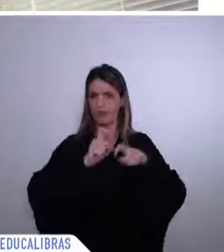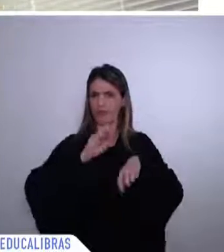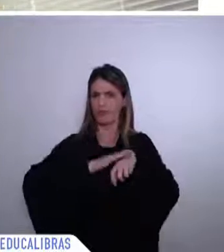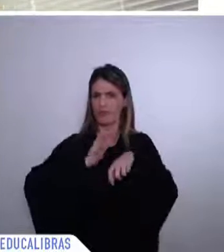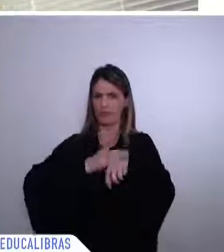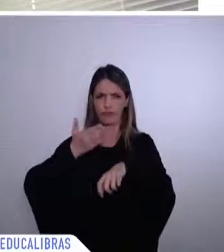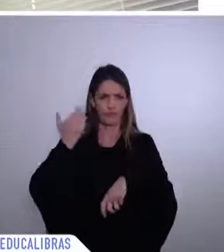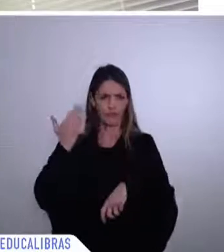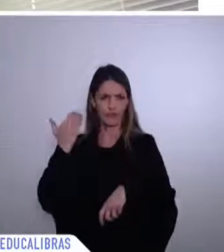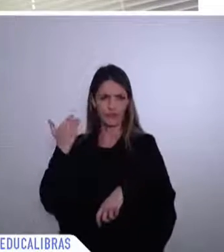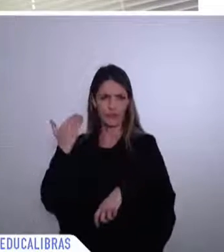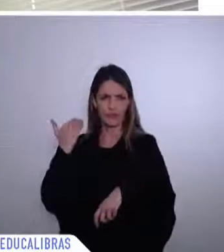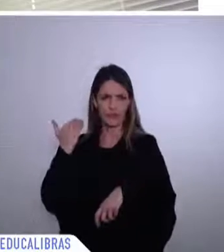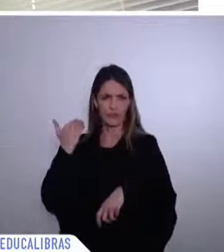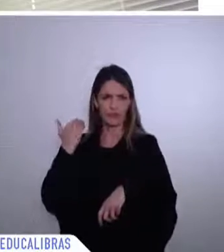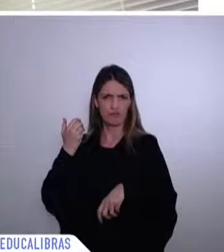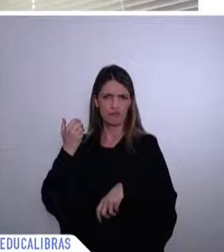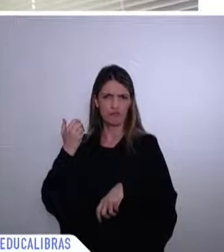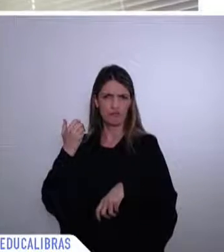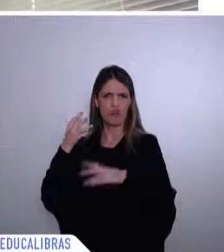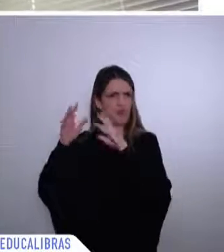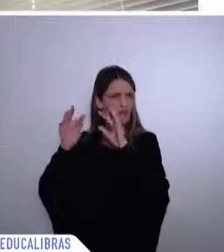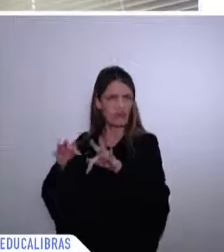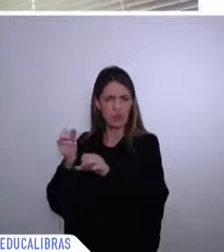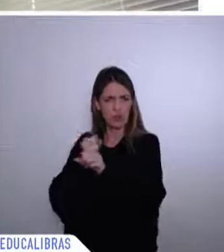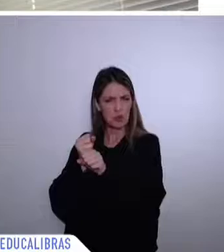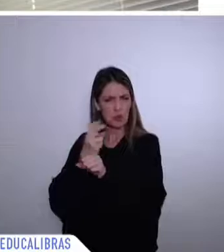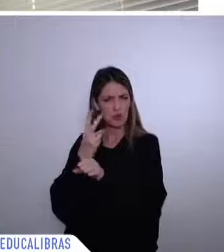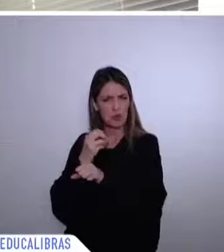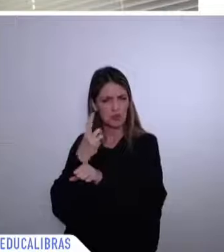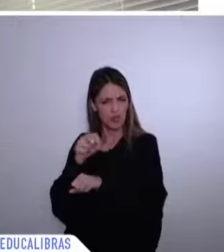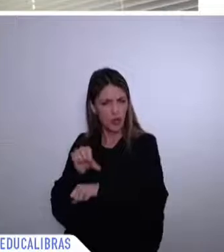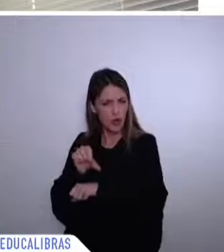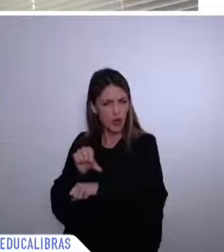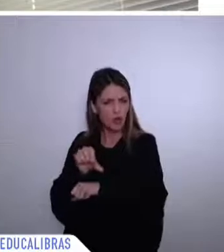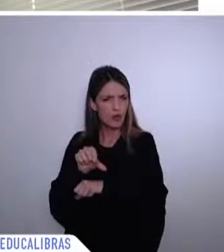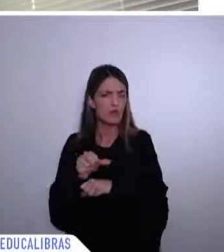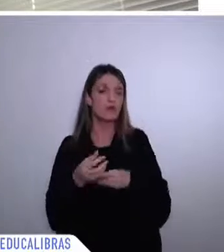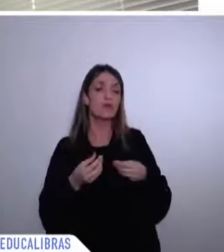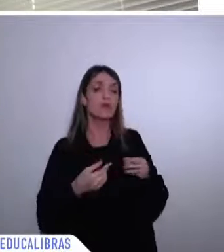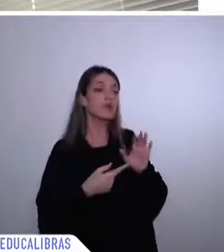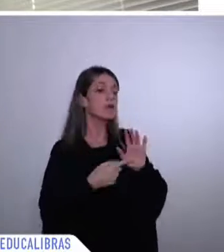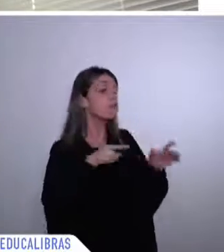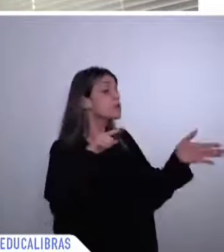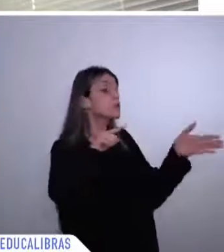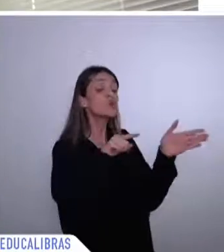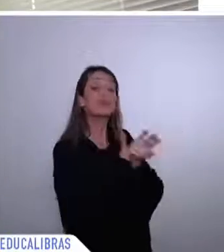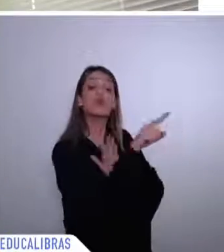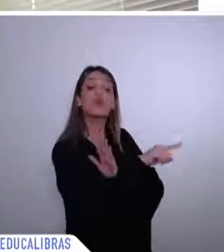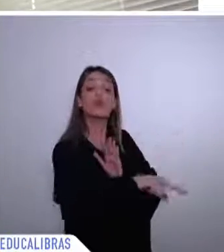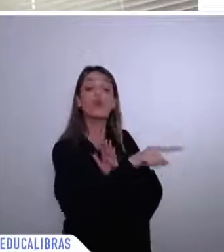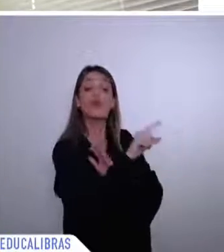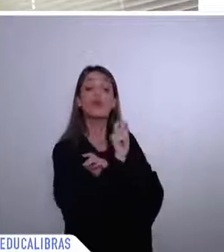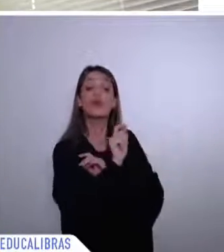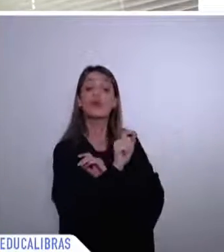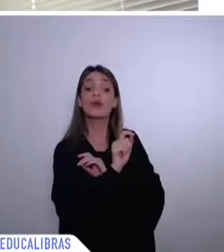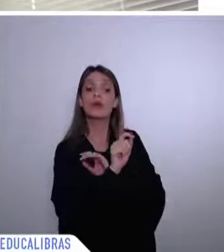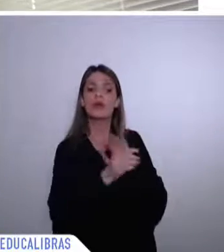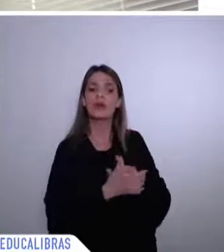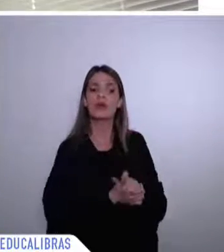for example, saying, well, we had a meeting with them a while ago last year, and we asked them